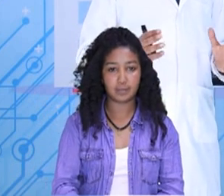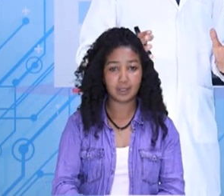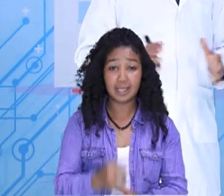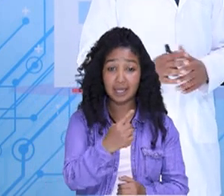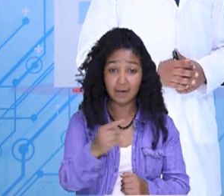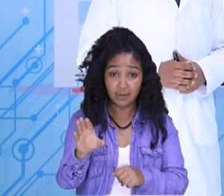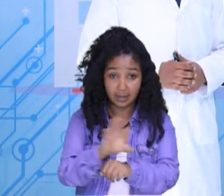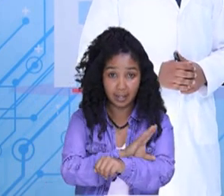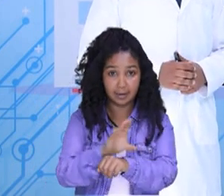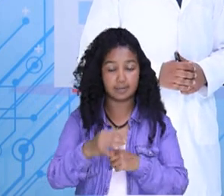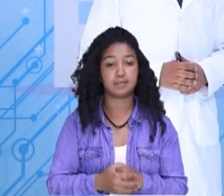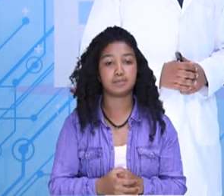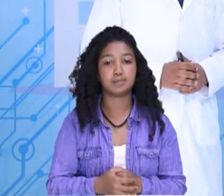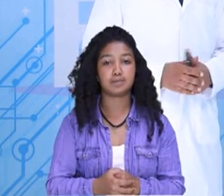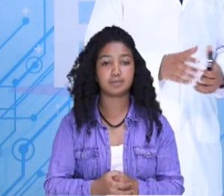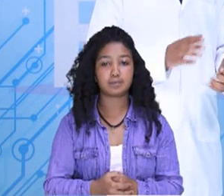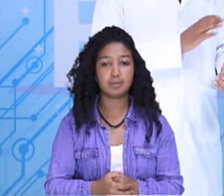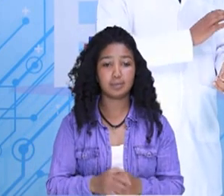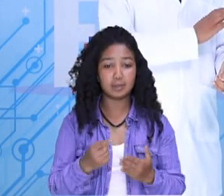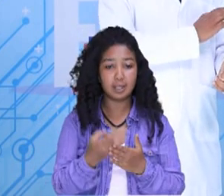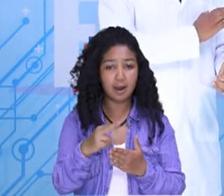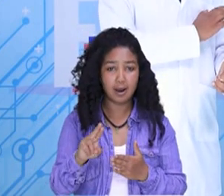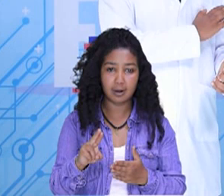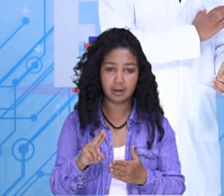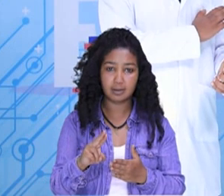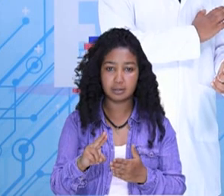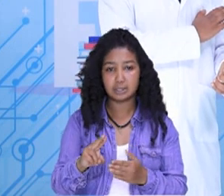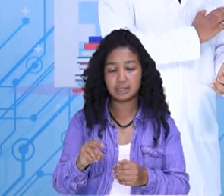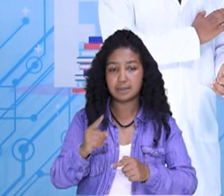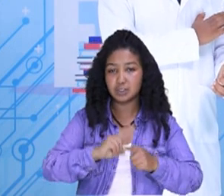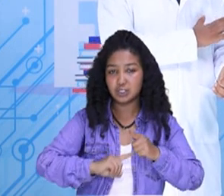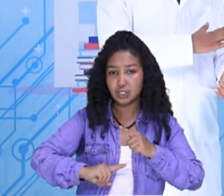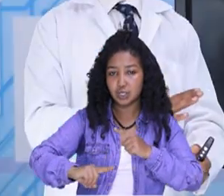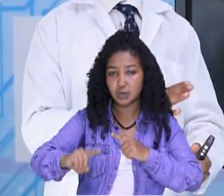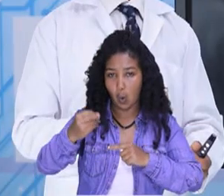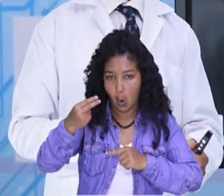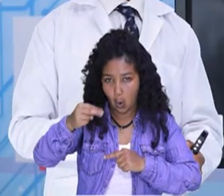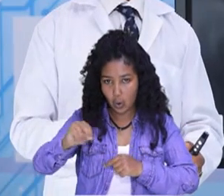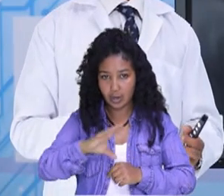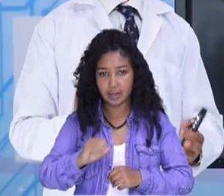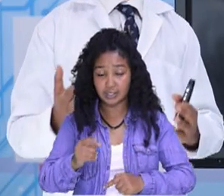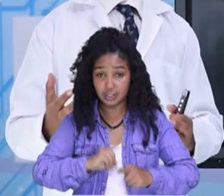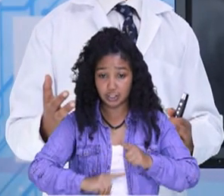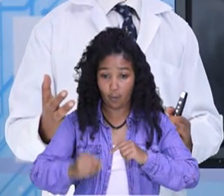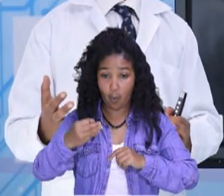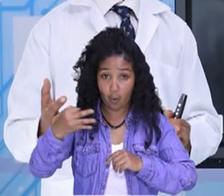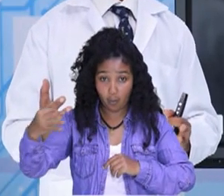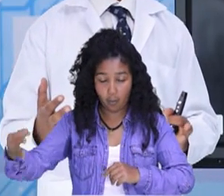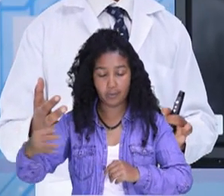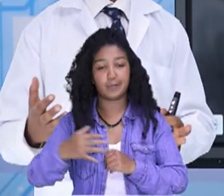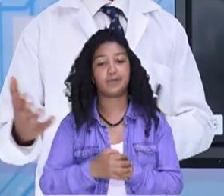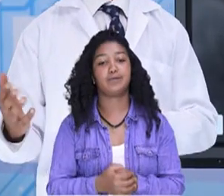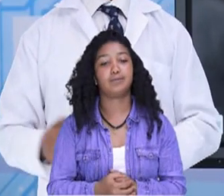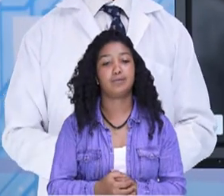In every cells, there are some genes switched off and there are some genes